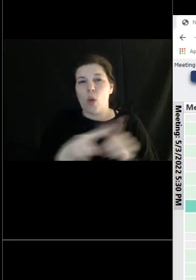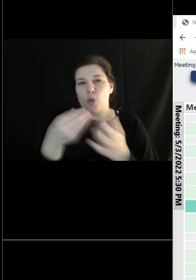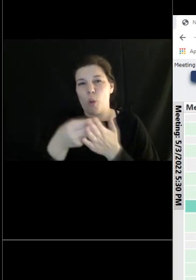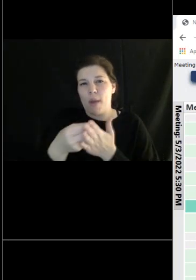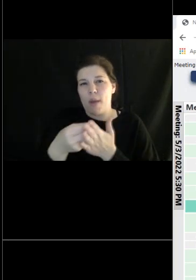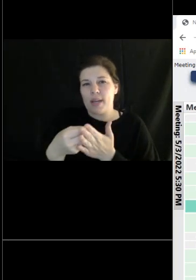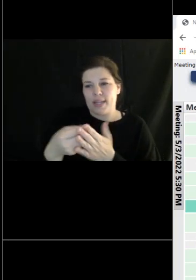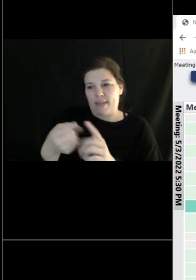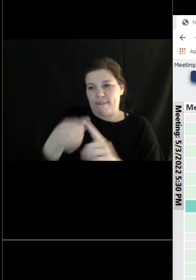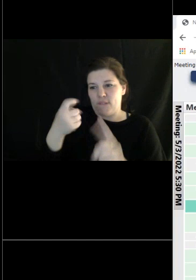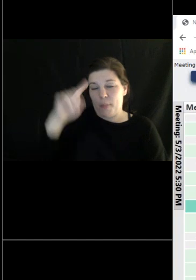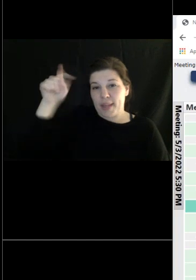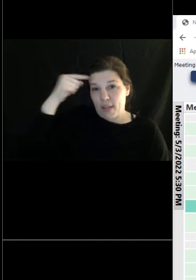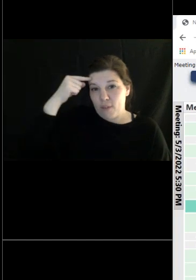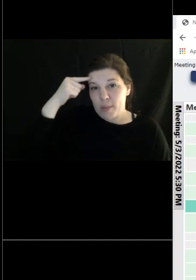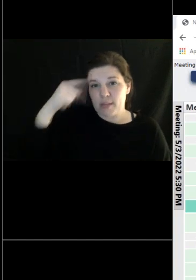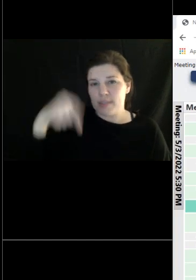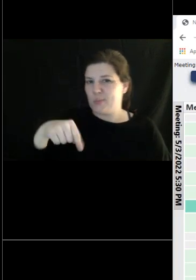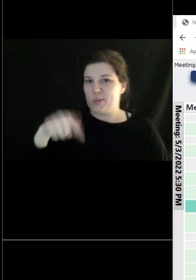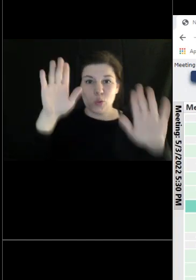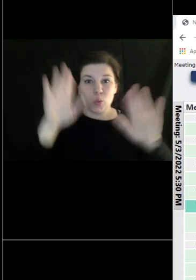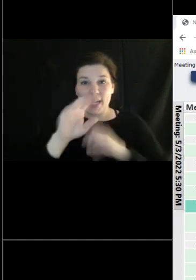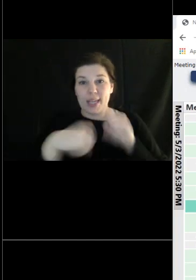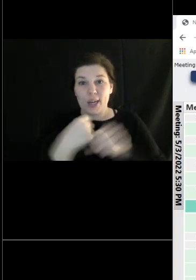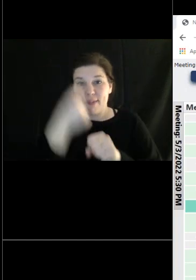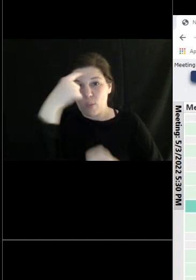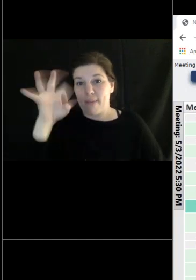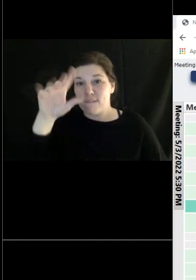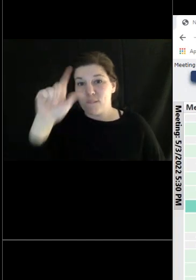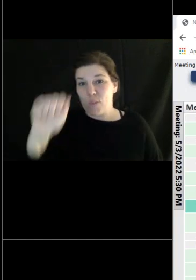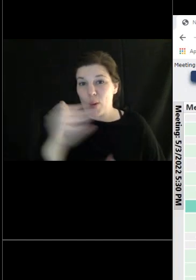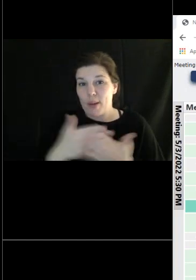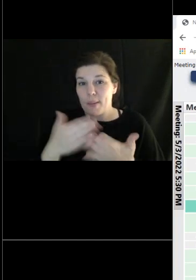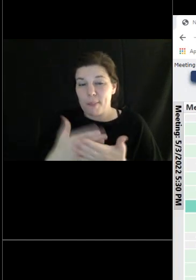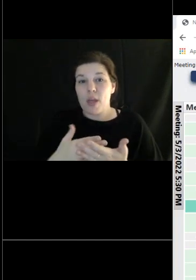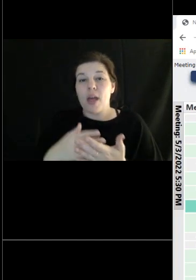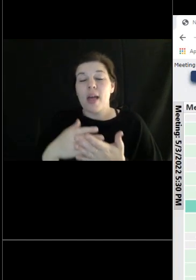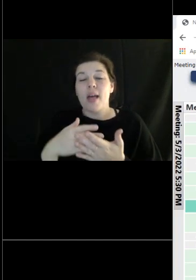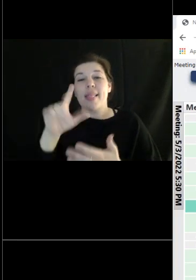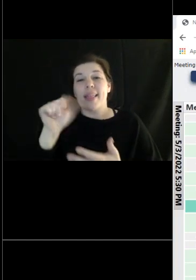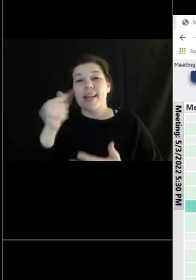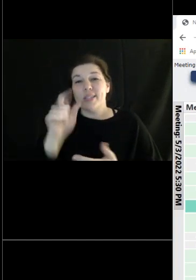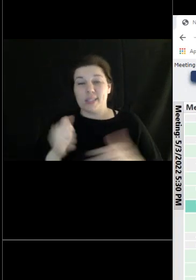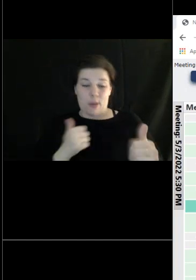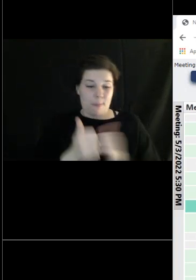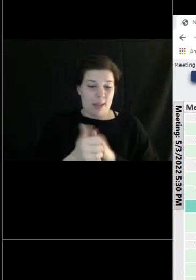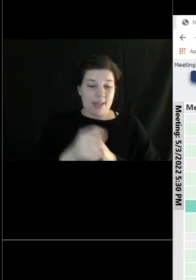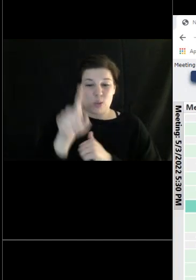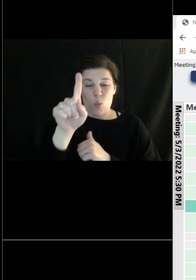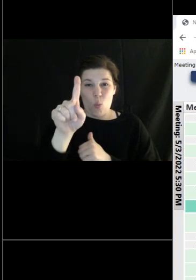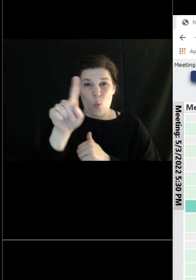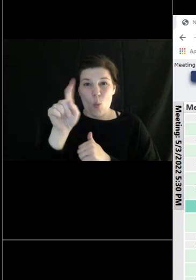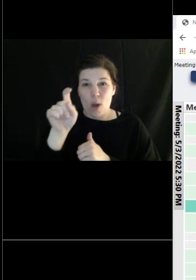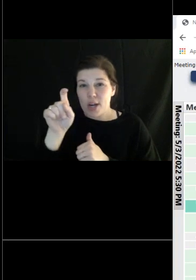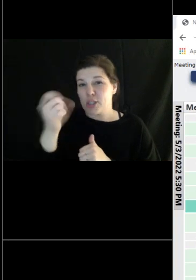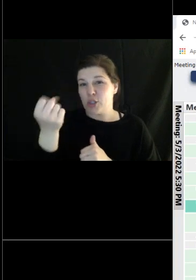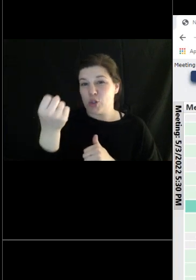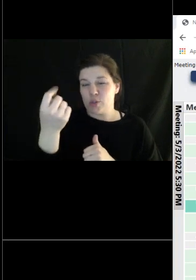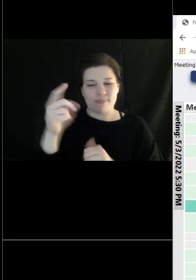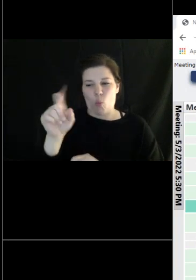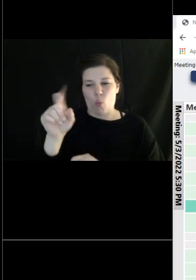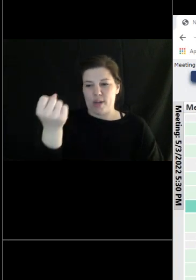good year for the Florida budget. In fact, the legislature passed a $112 billion budget, 112.1, which is a